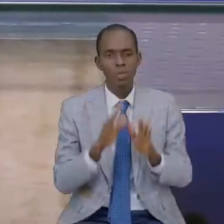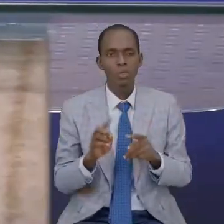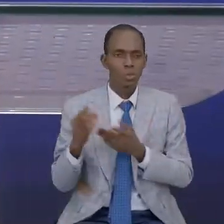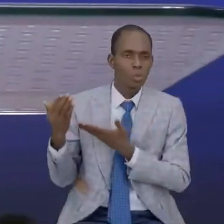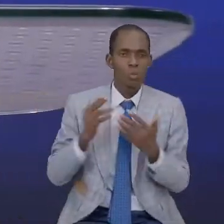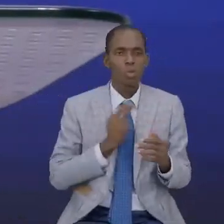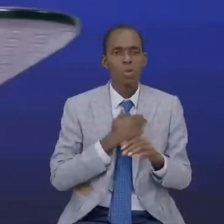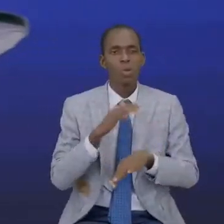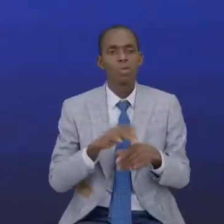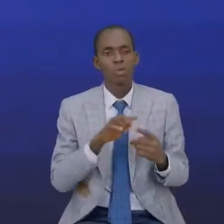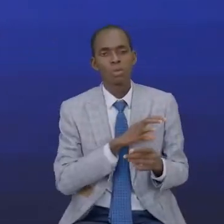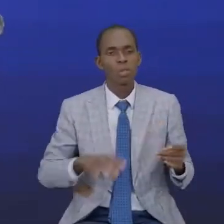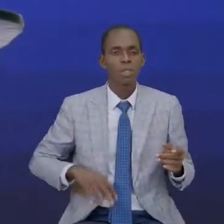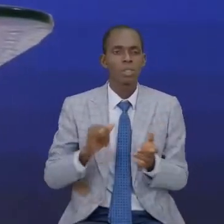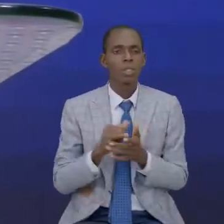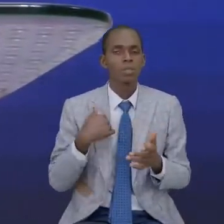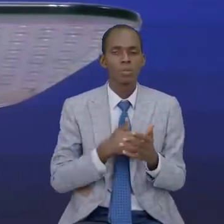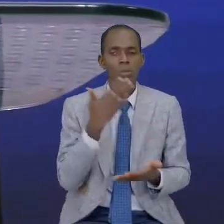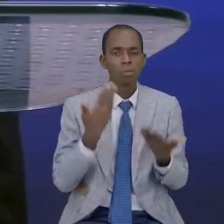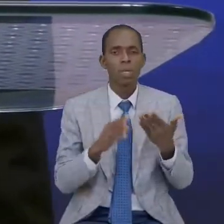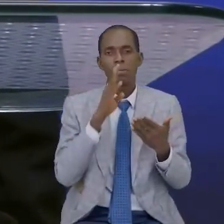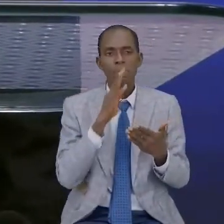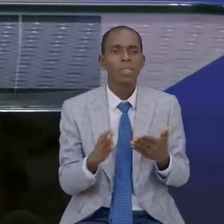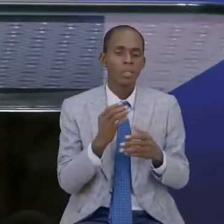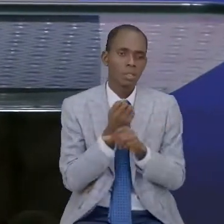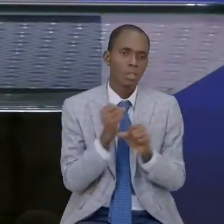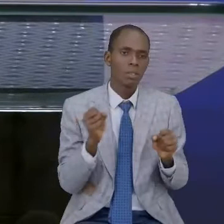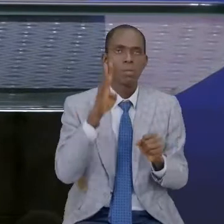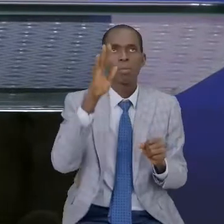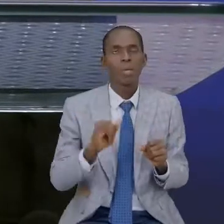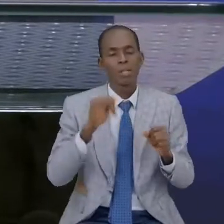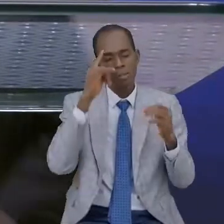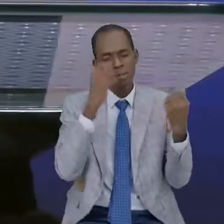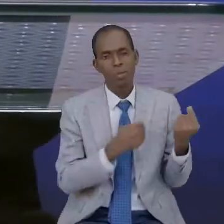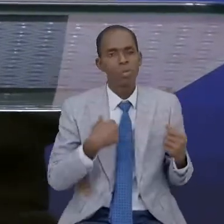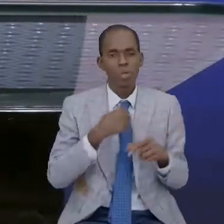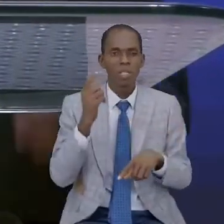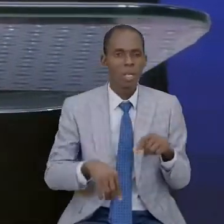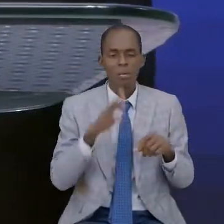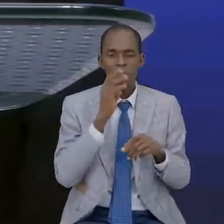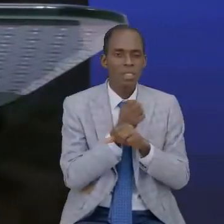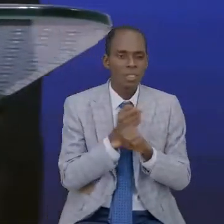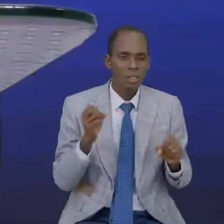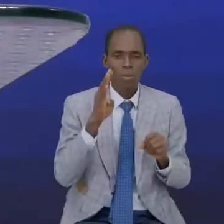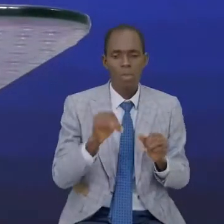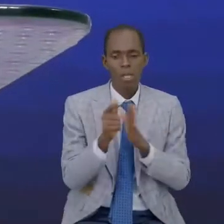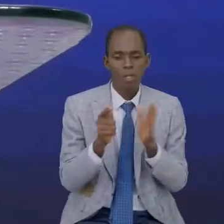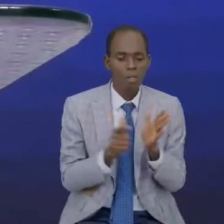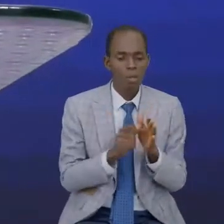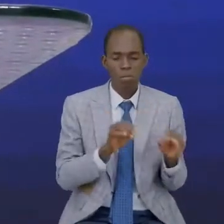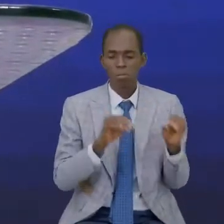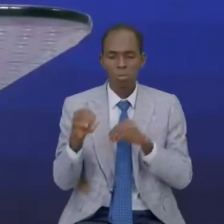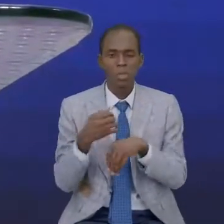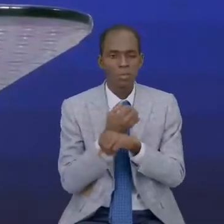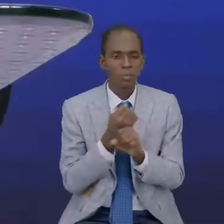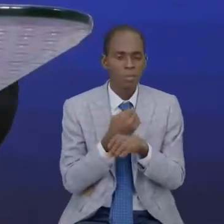we might be justified by faith. We cannot be justified by the law. We cannot be set free by the Lord, by the